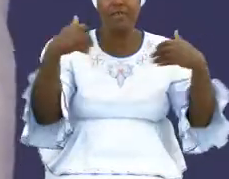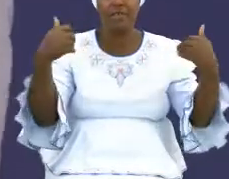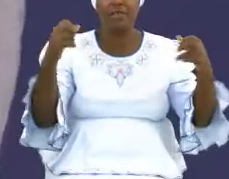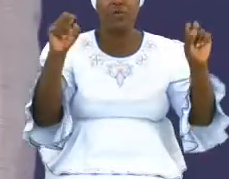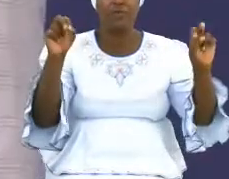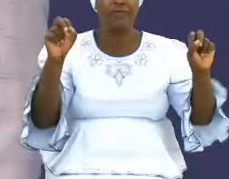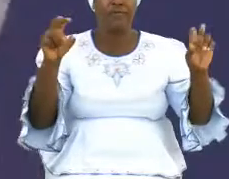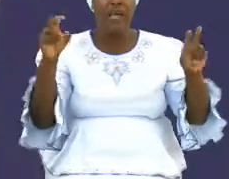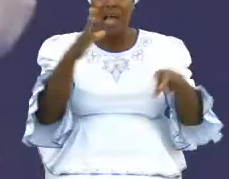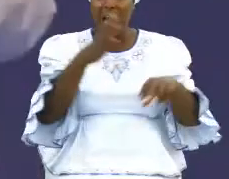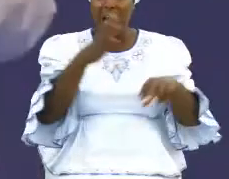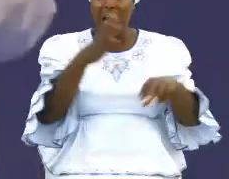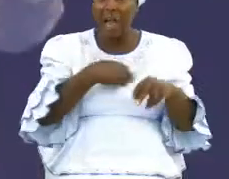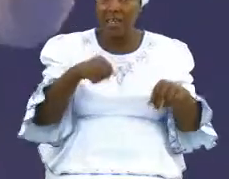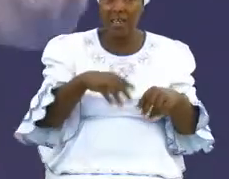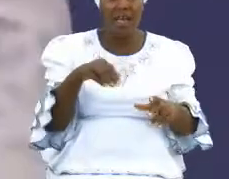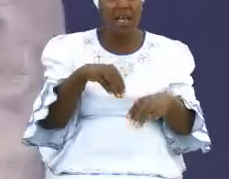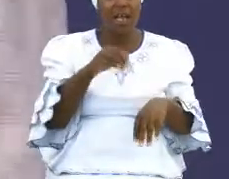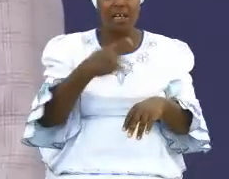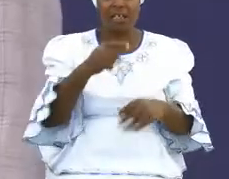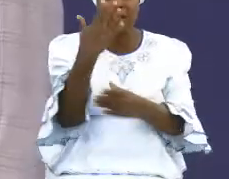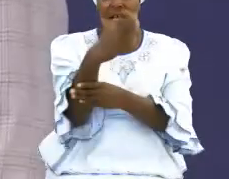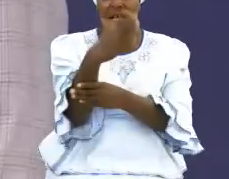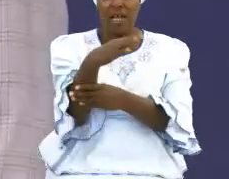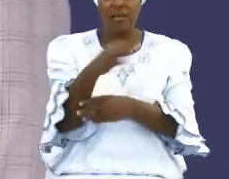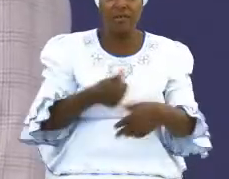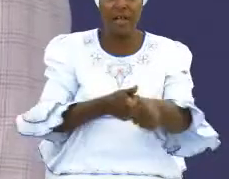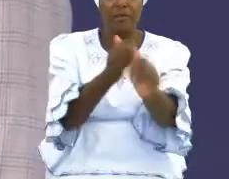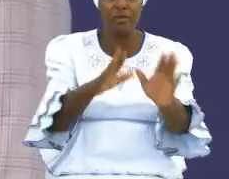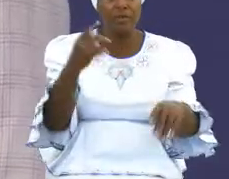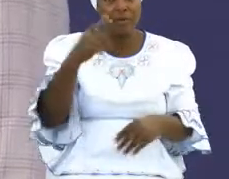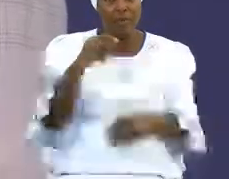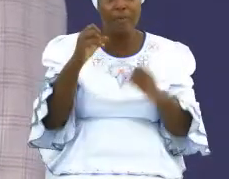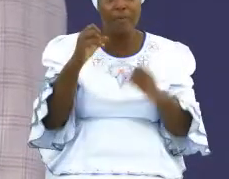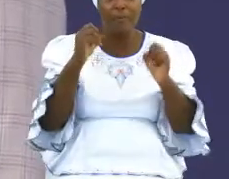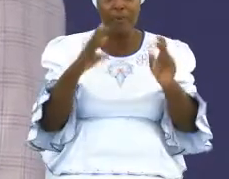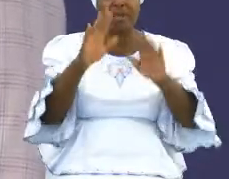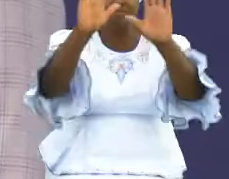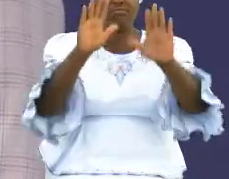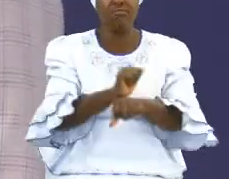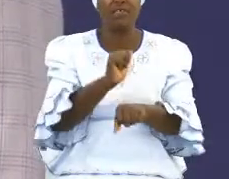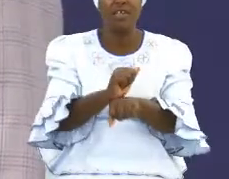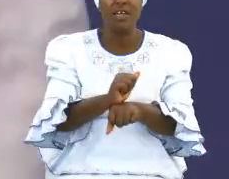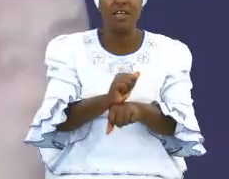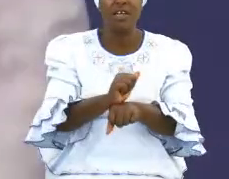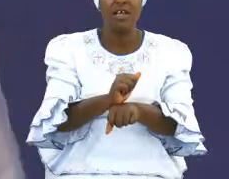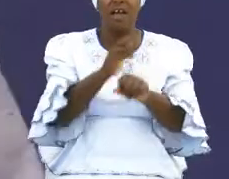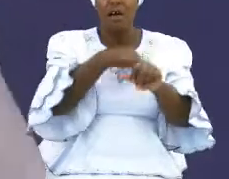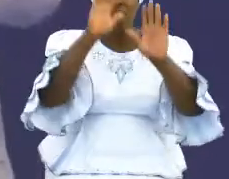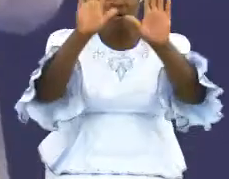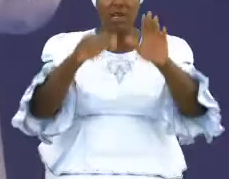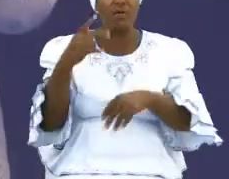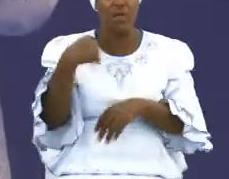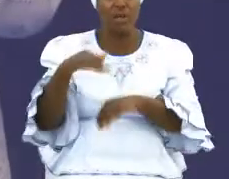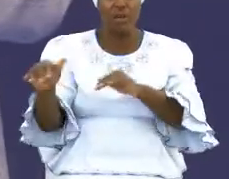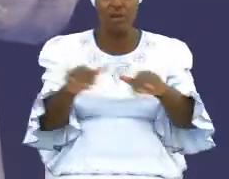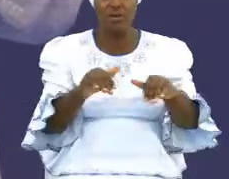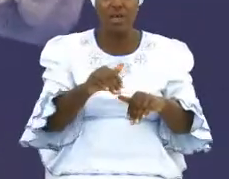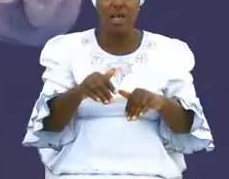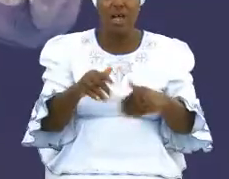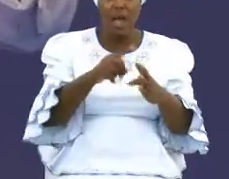apostles were many signs and wonders wrought among the people, and they